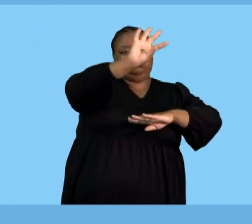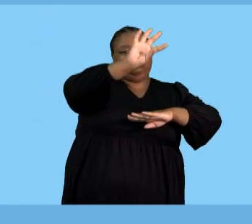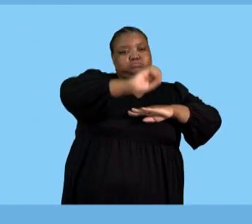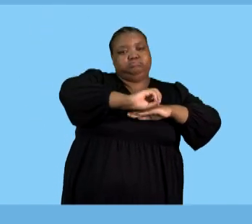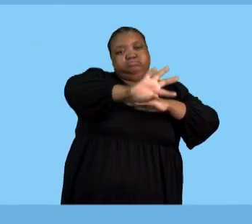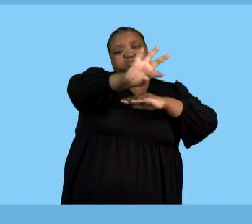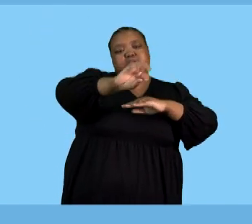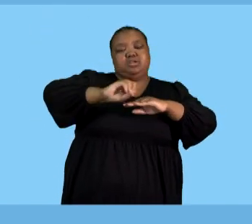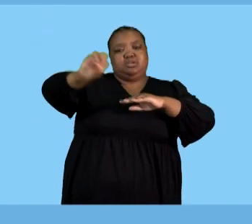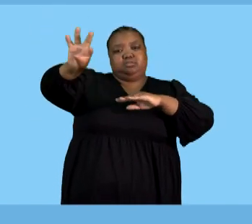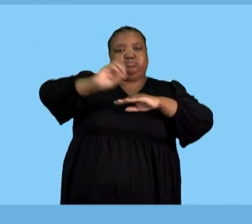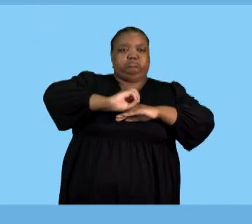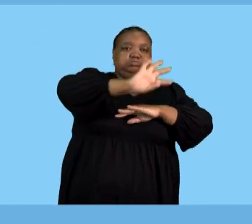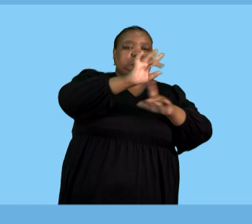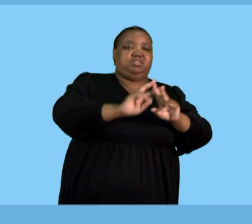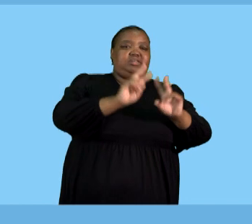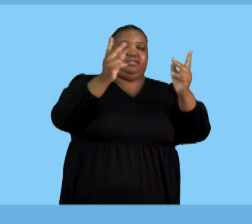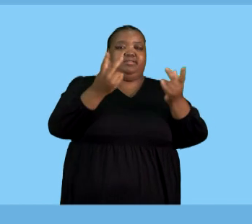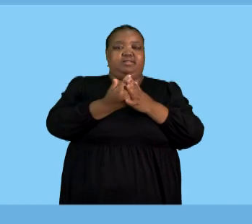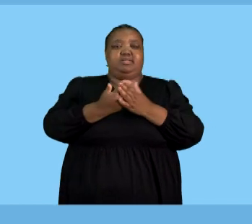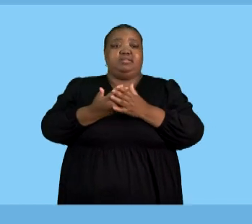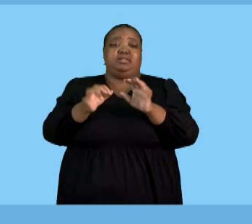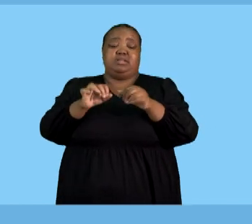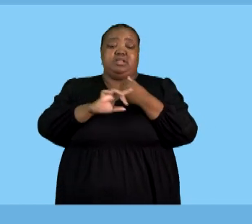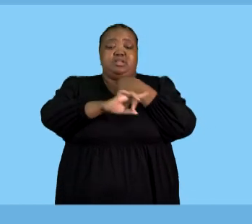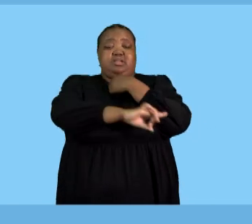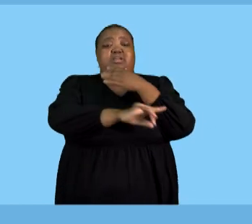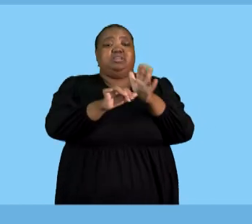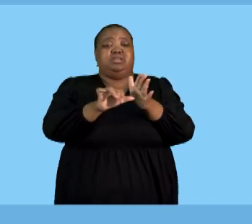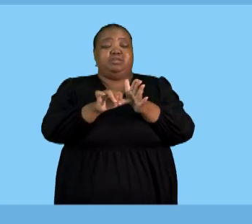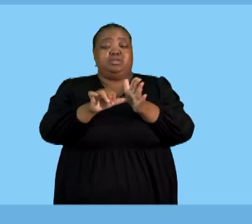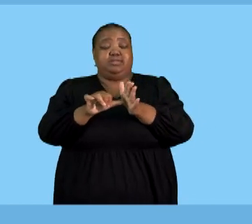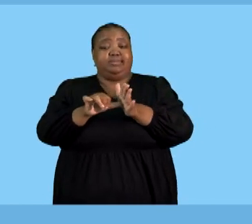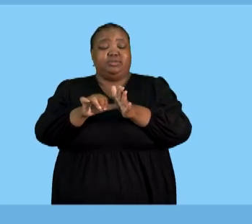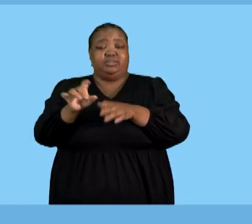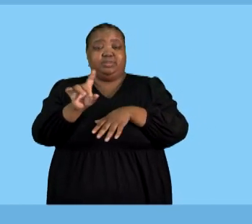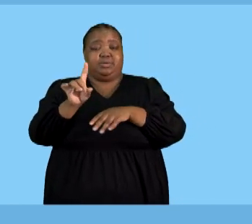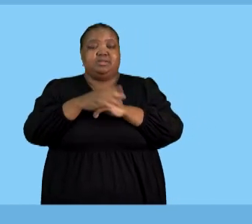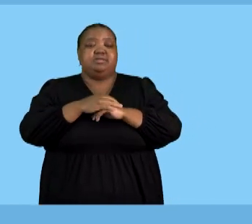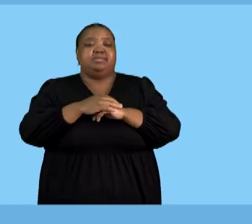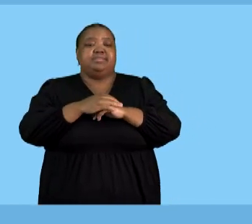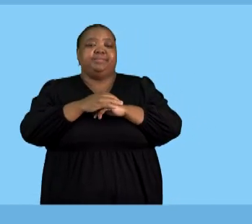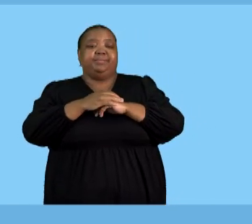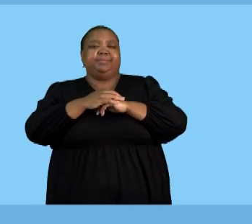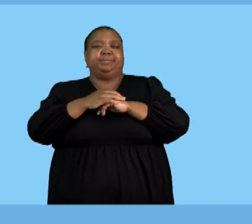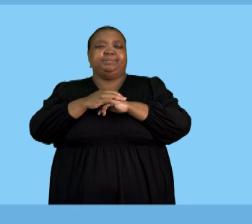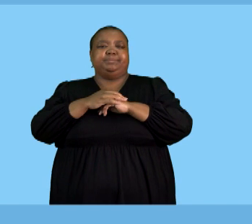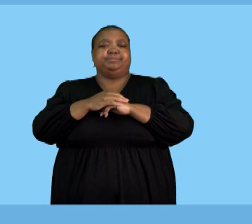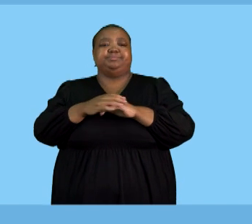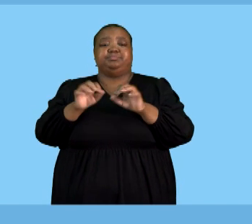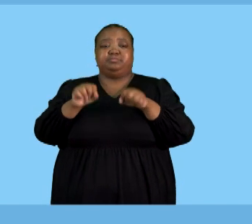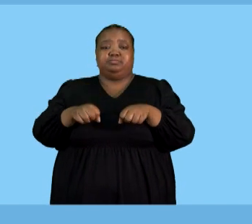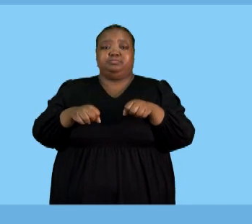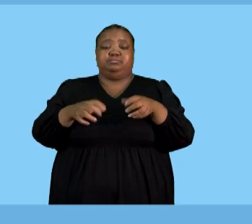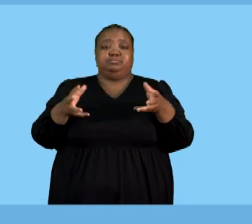strikes a reflective surface, it bounces off and goes into a different direction. And then lastly, the most important thing, or one of the